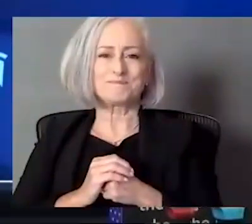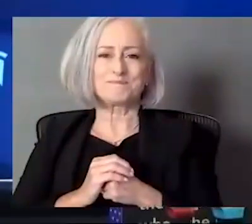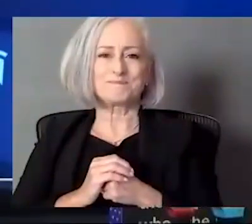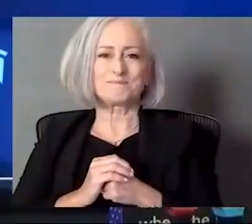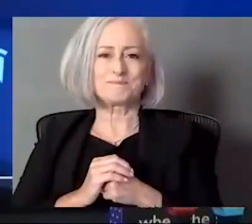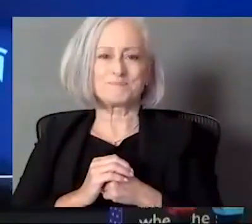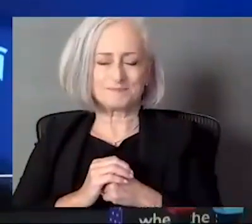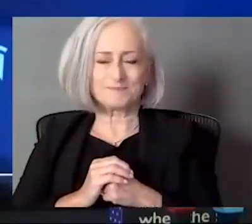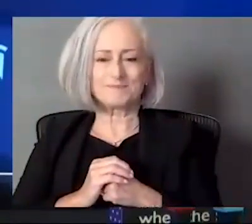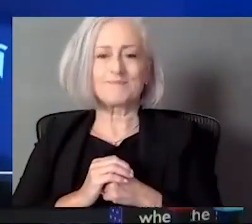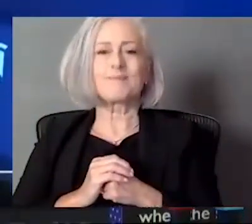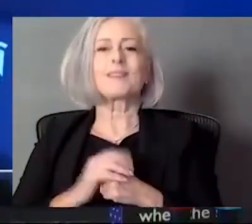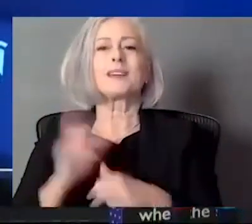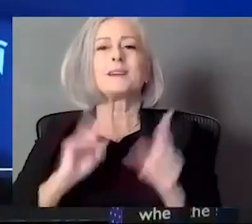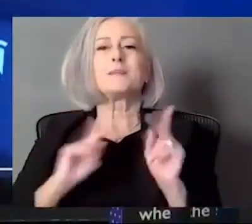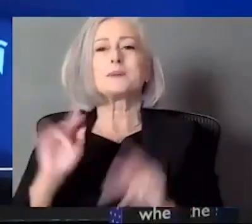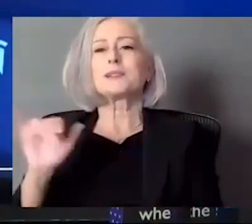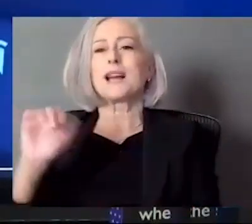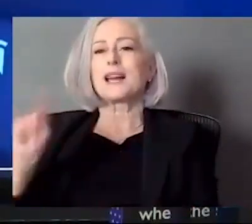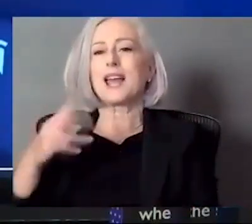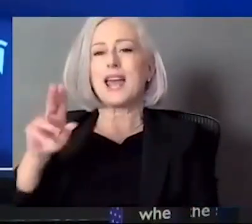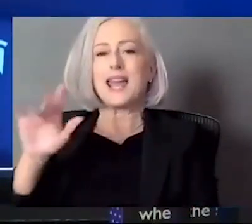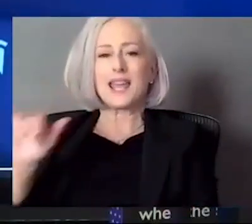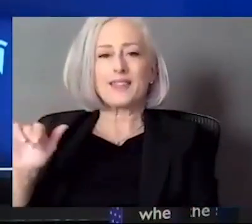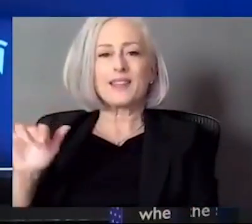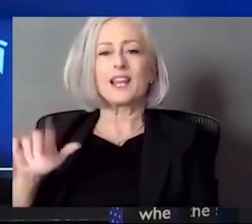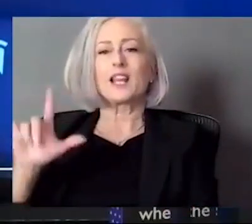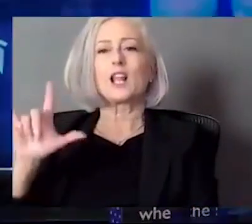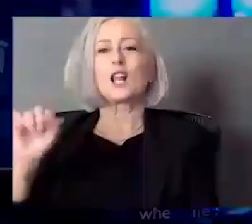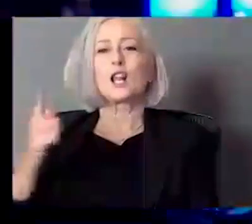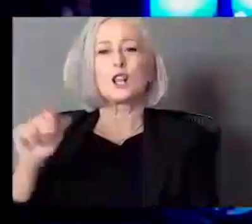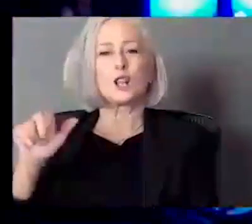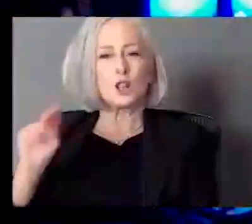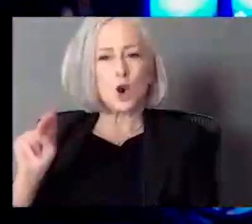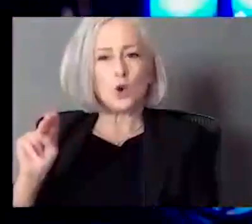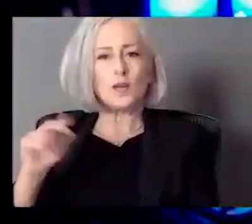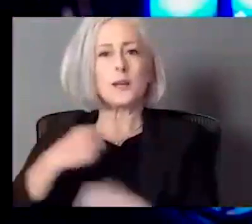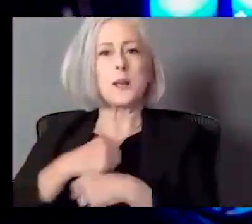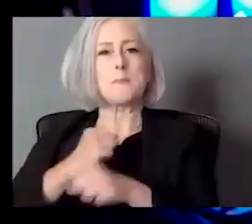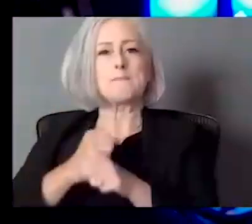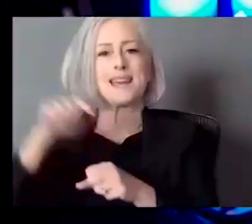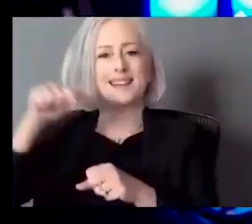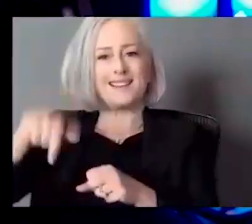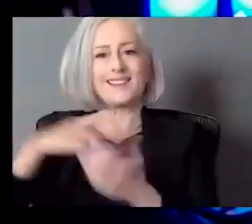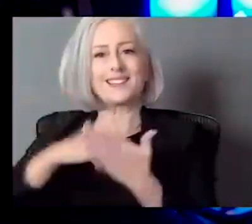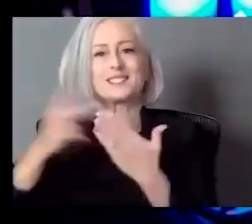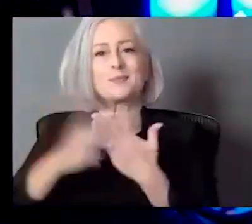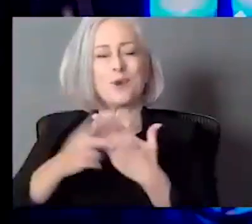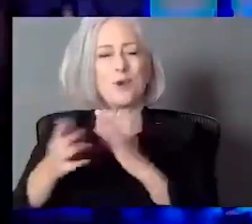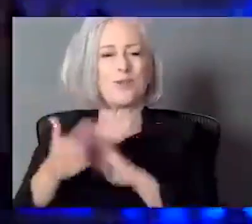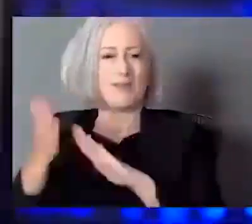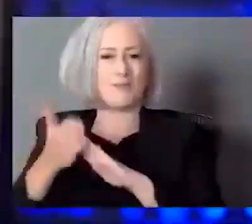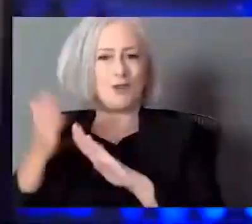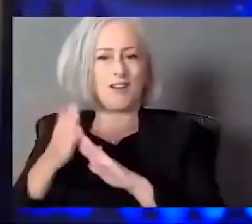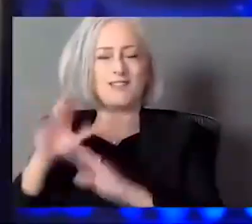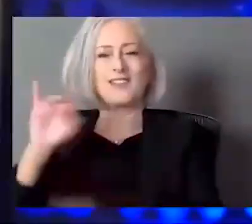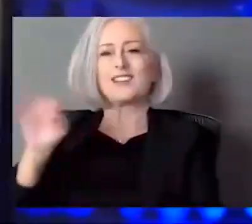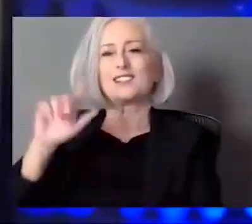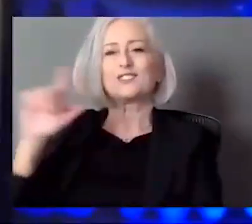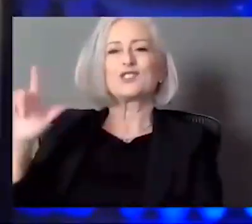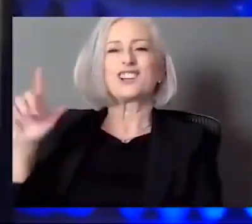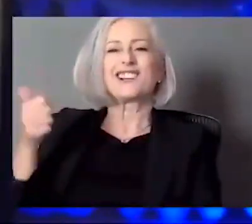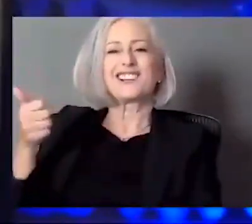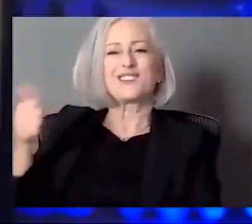People like Anthony and Logan have made this program go. And Jill, who's the mother of the